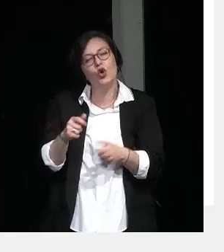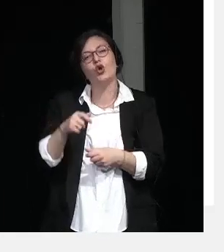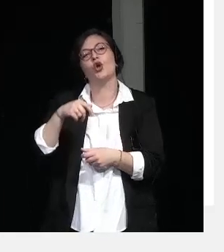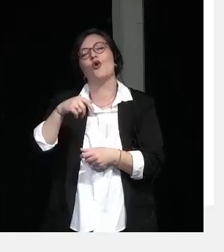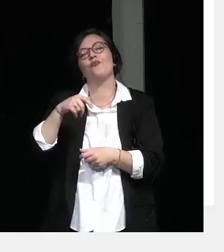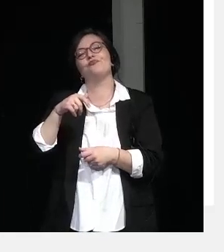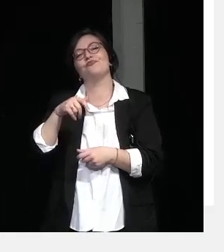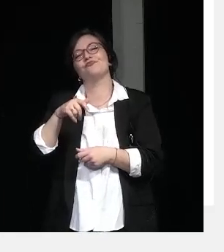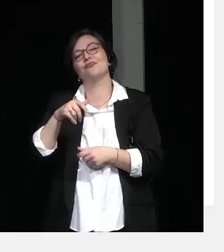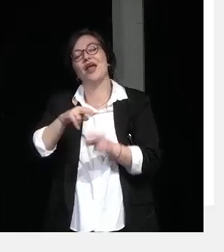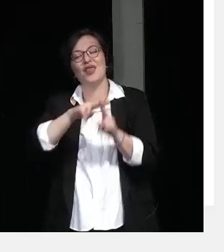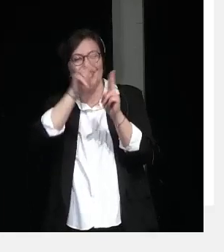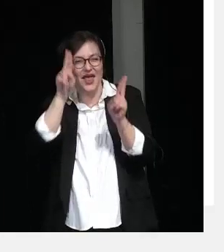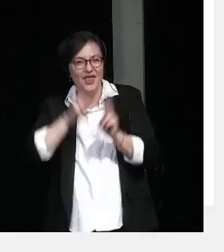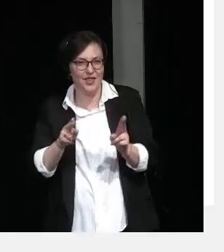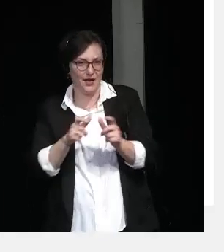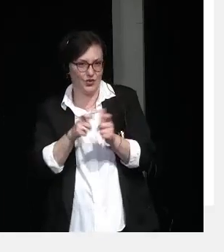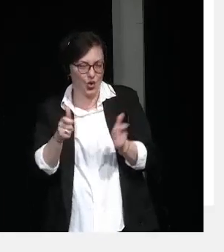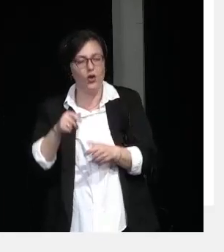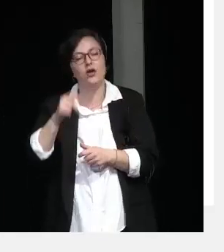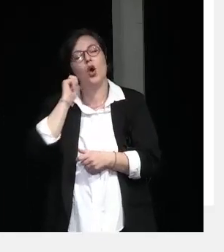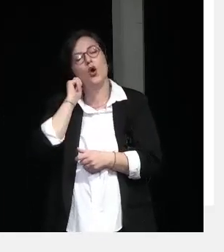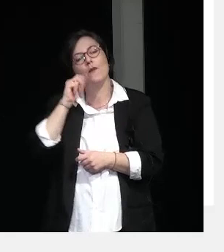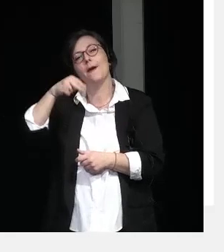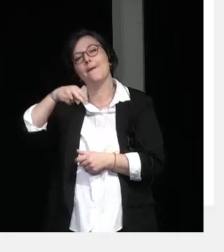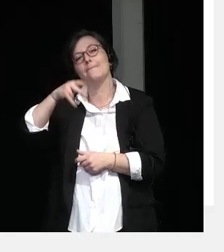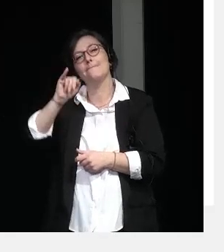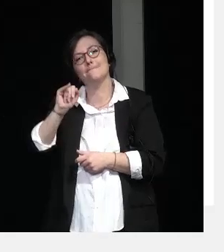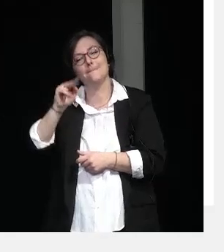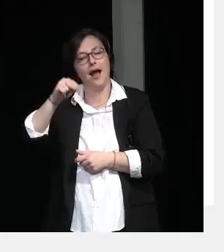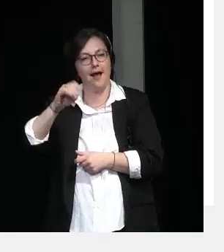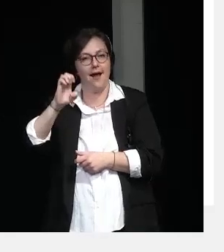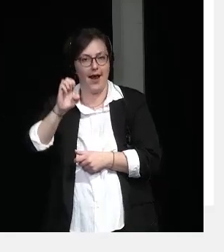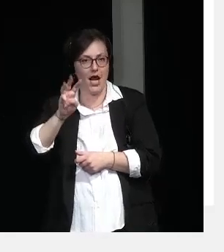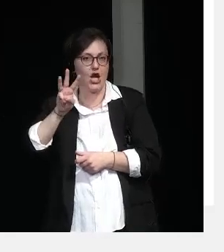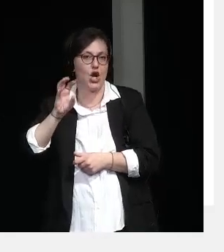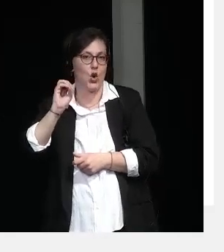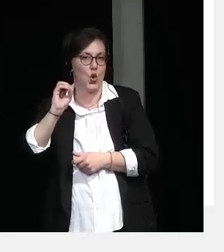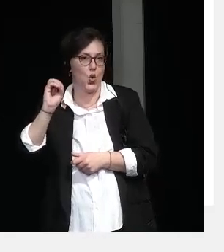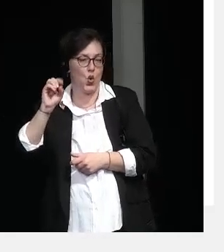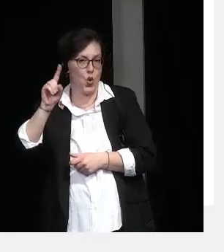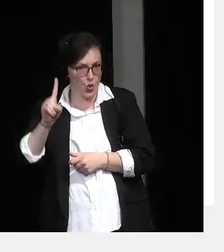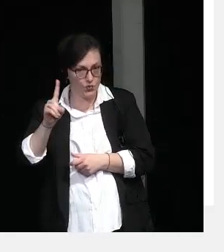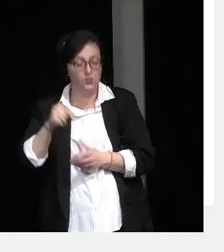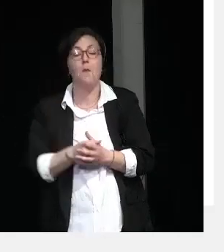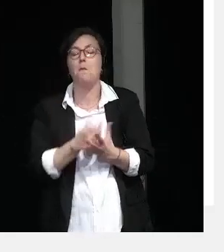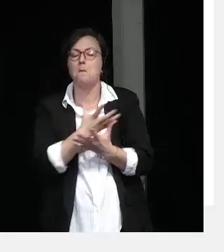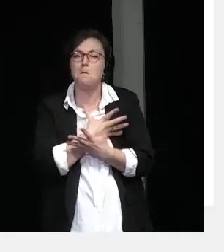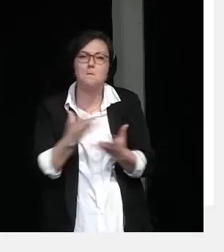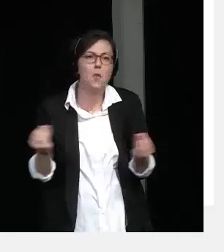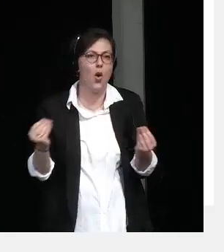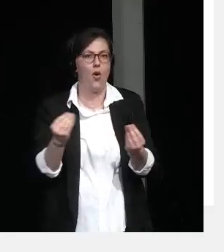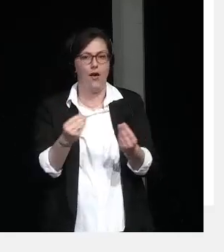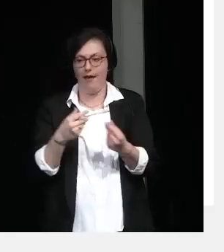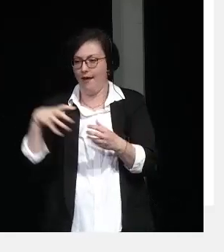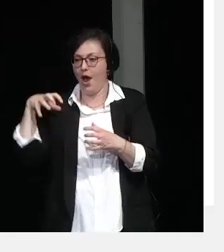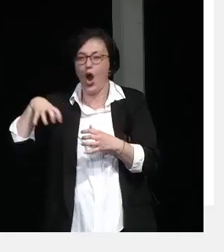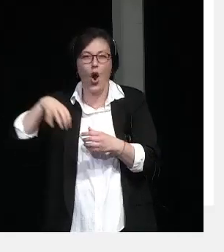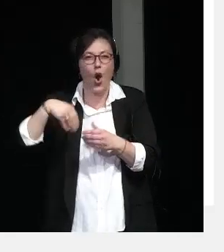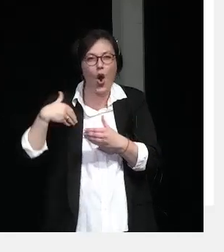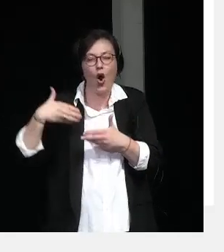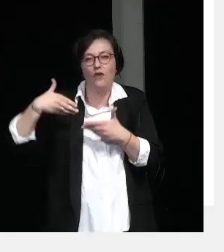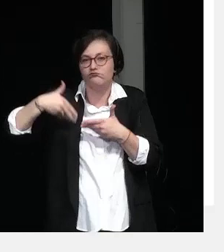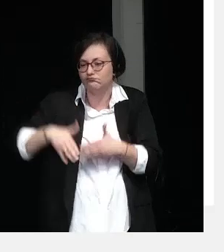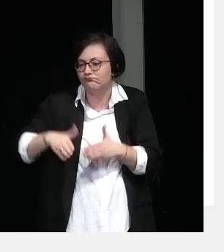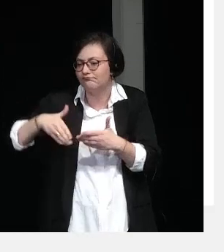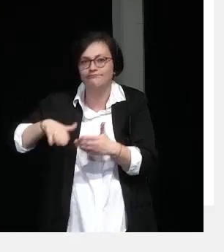and we have about 45 different nationalities in the school, coming from a broad range of